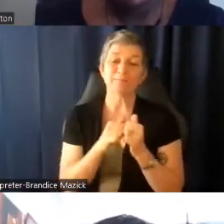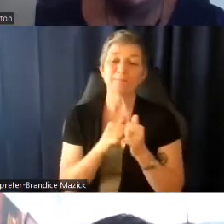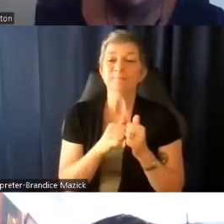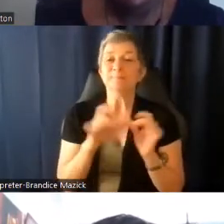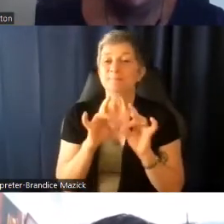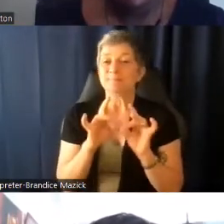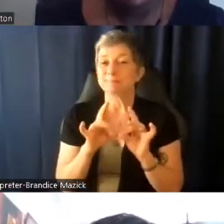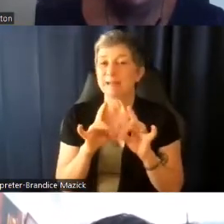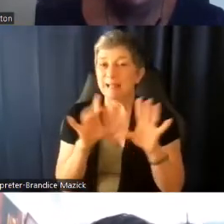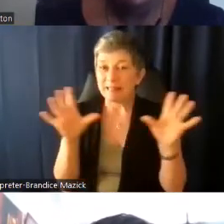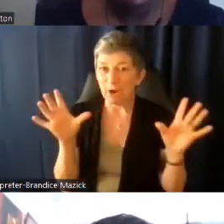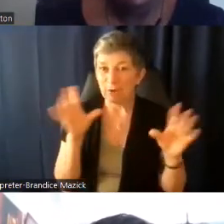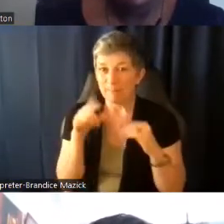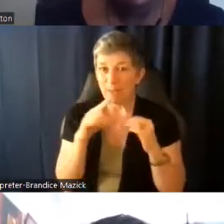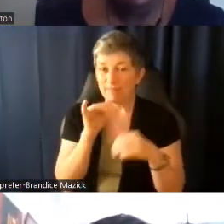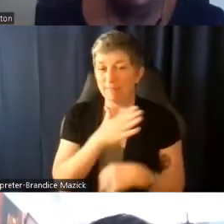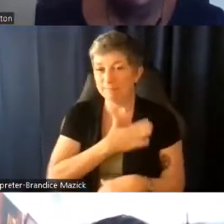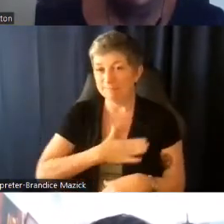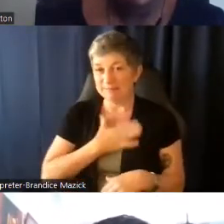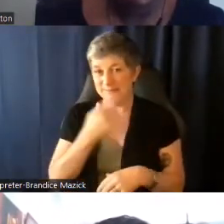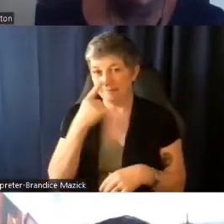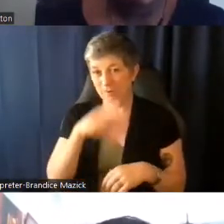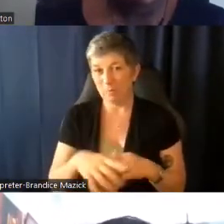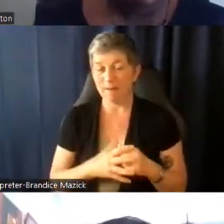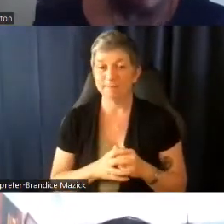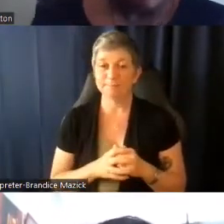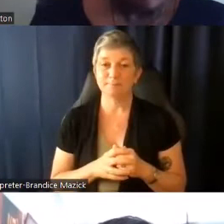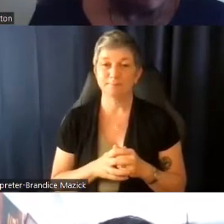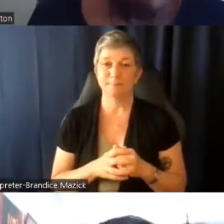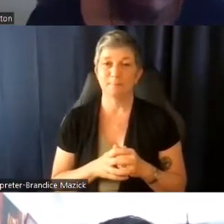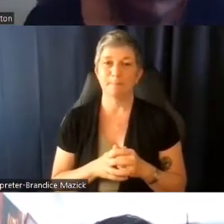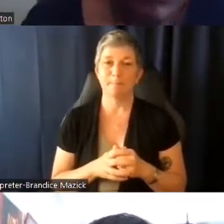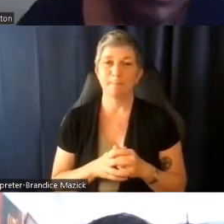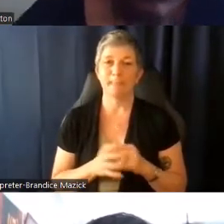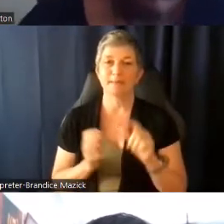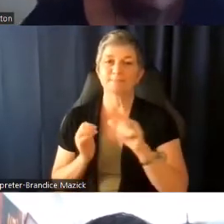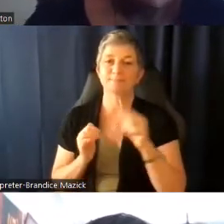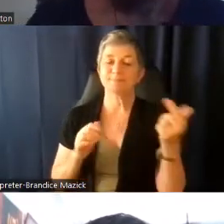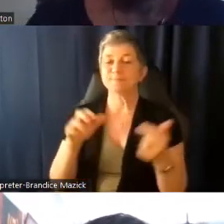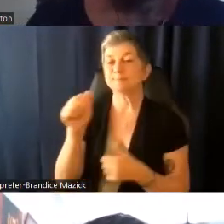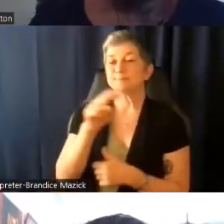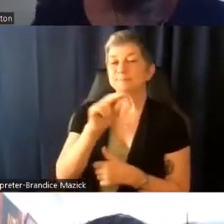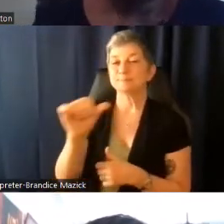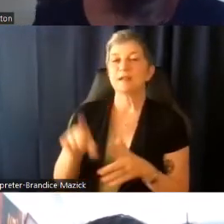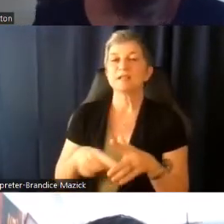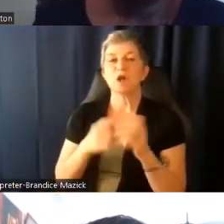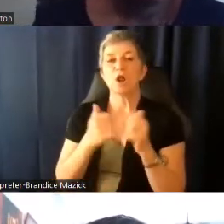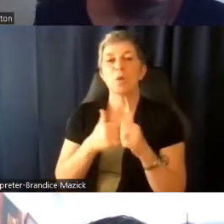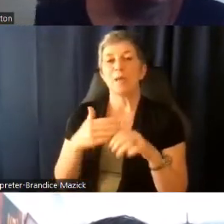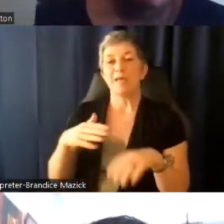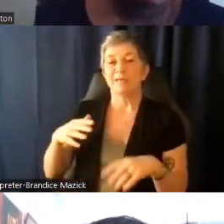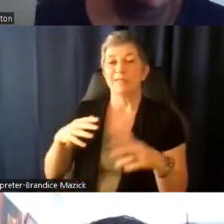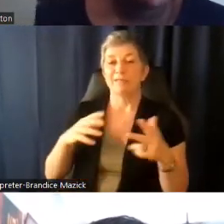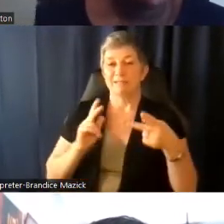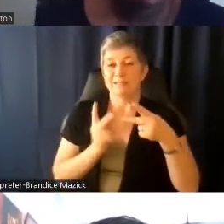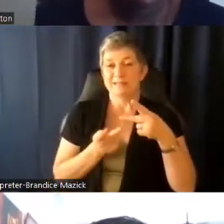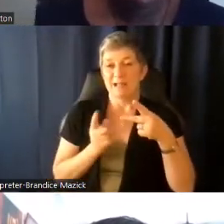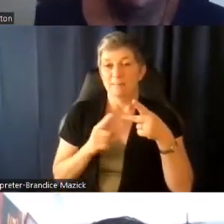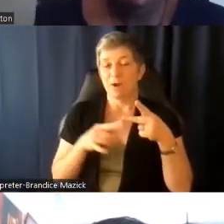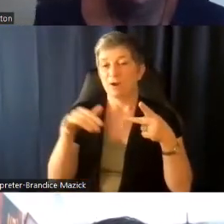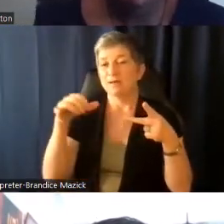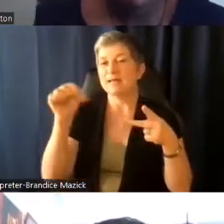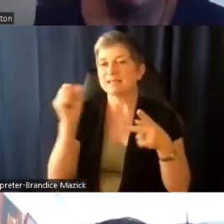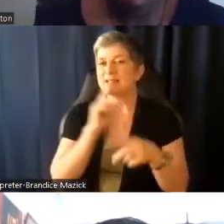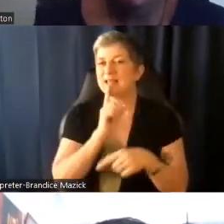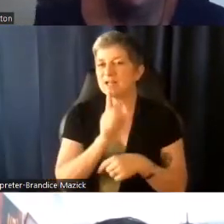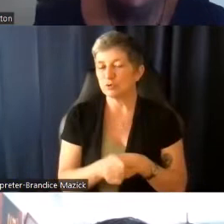clarity there, please, if you don't mind? So sure. So starting with the latter, so yes, that is true. So